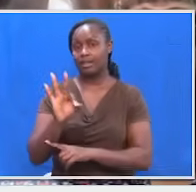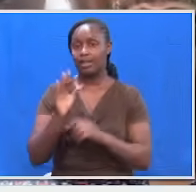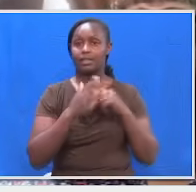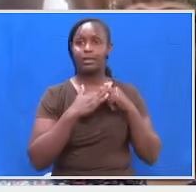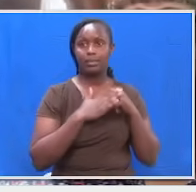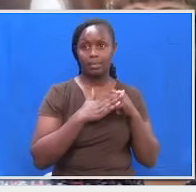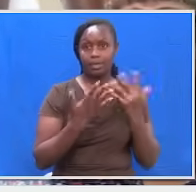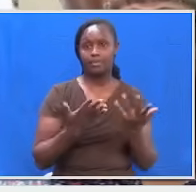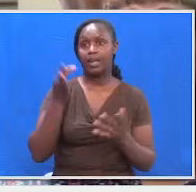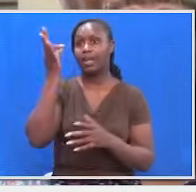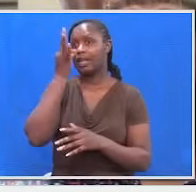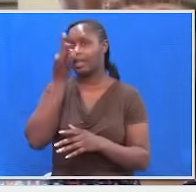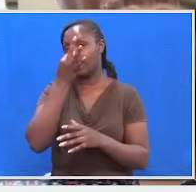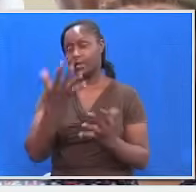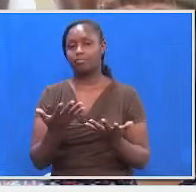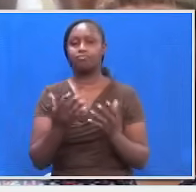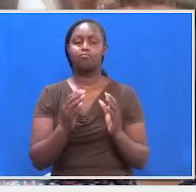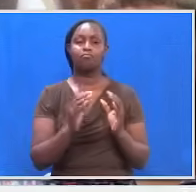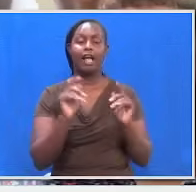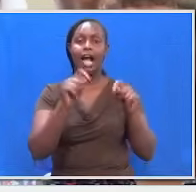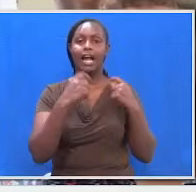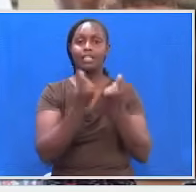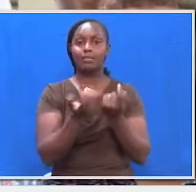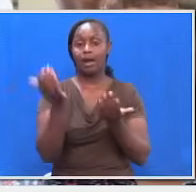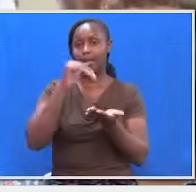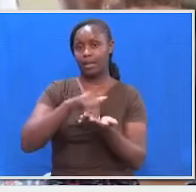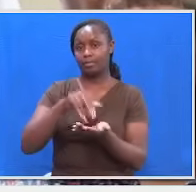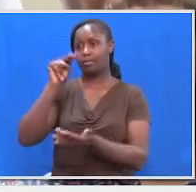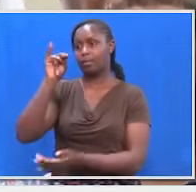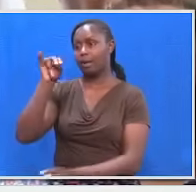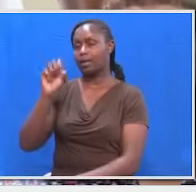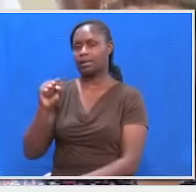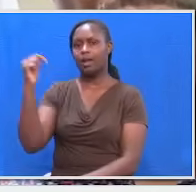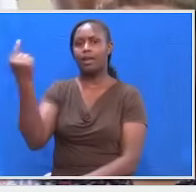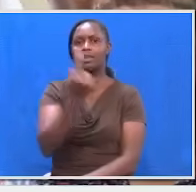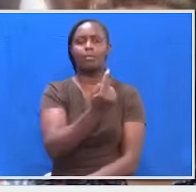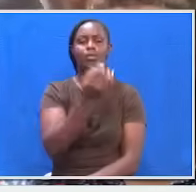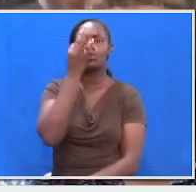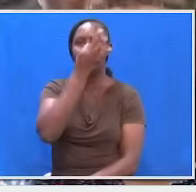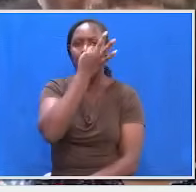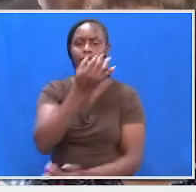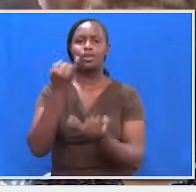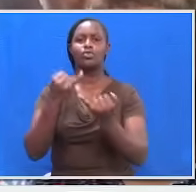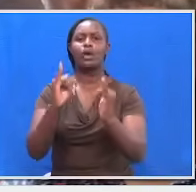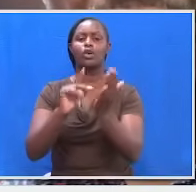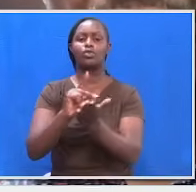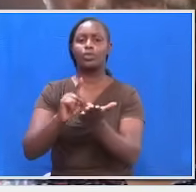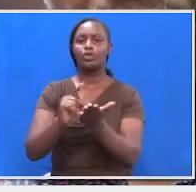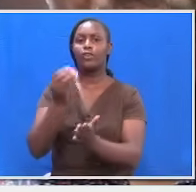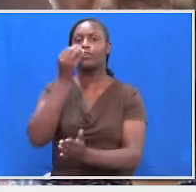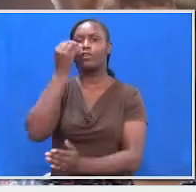in Nyeri, another team from the National Intelligence Service came to Nyeri and tried to poison food that was meant for me